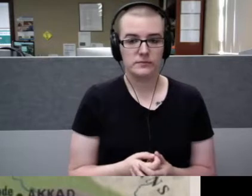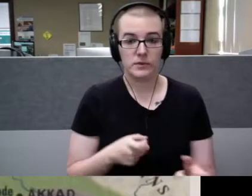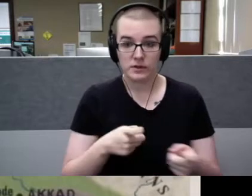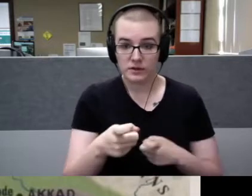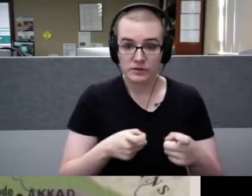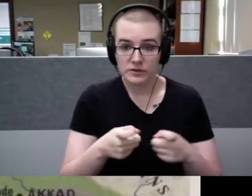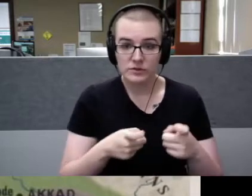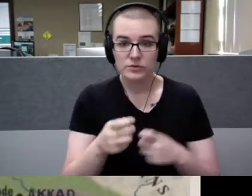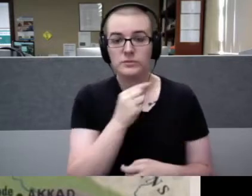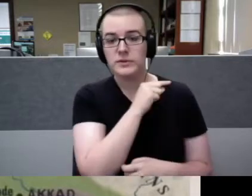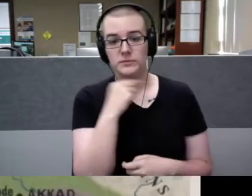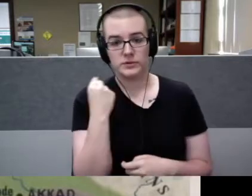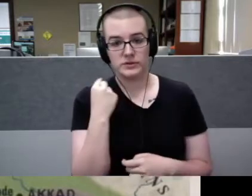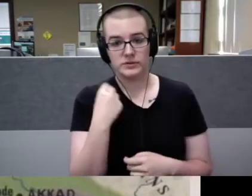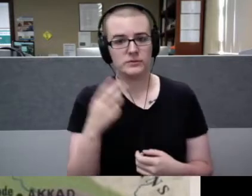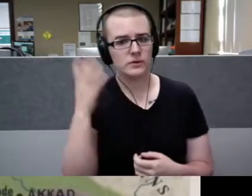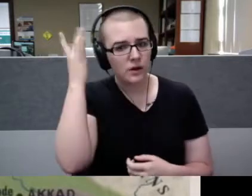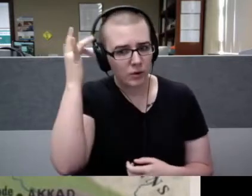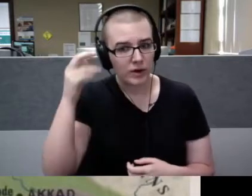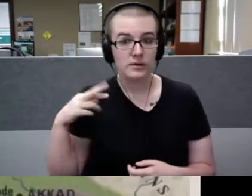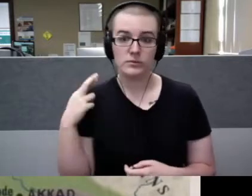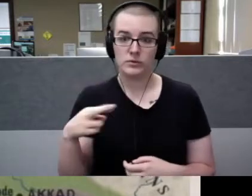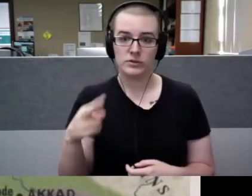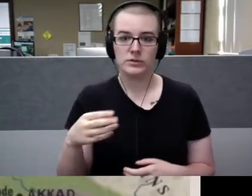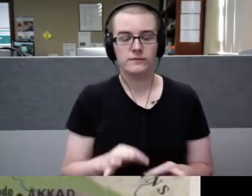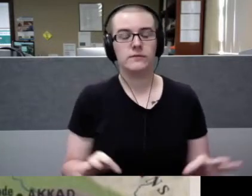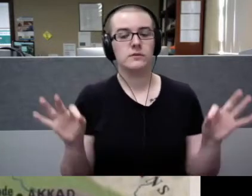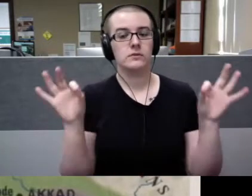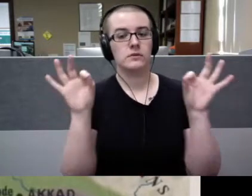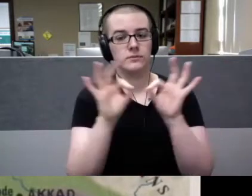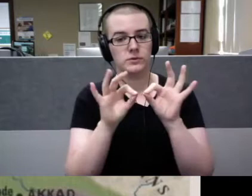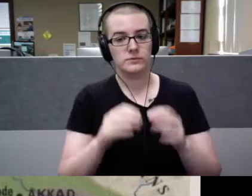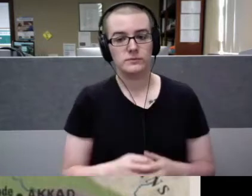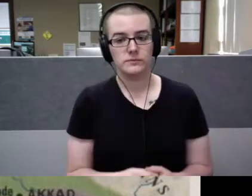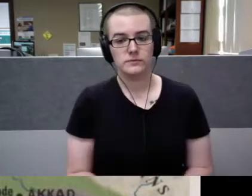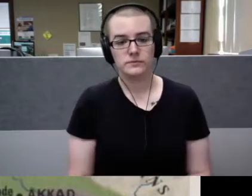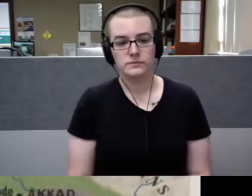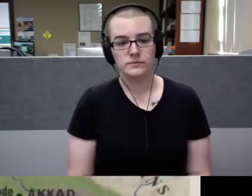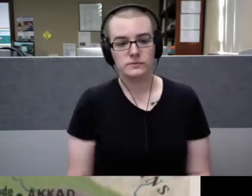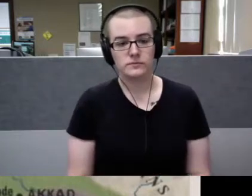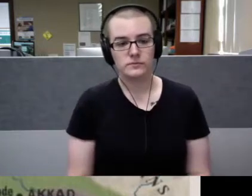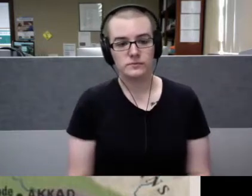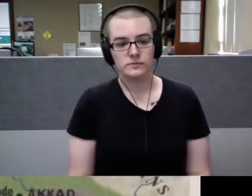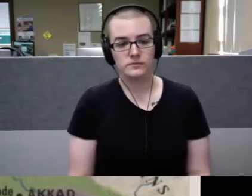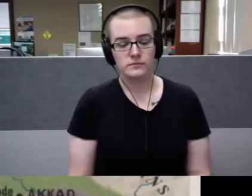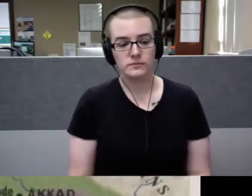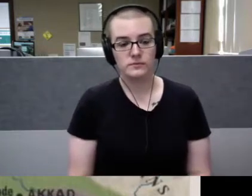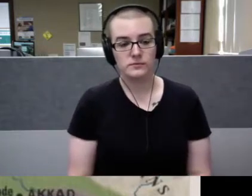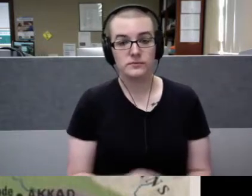priests, because religion is going to be seen as very important to this civilization.